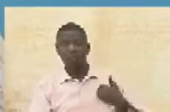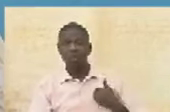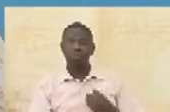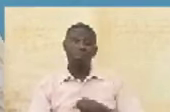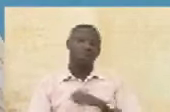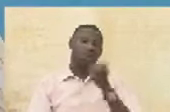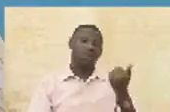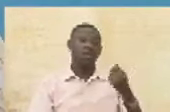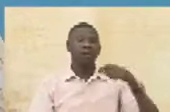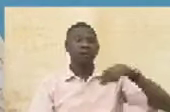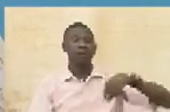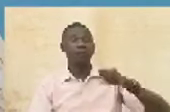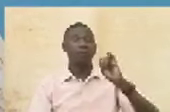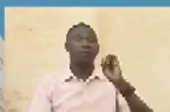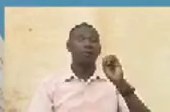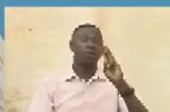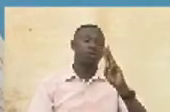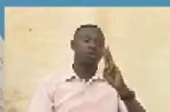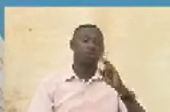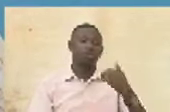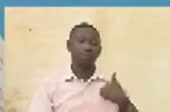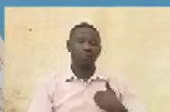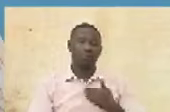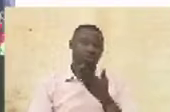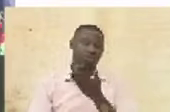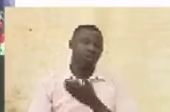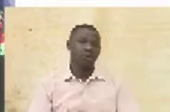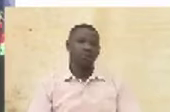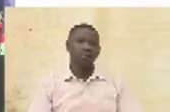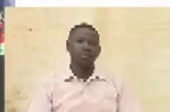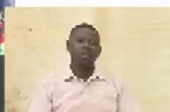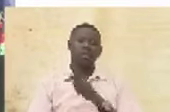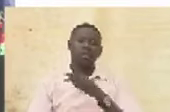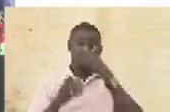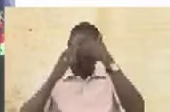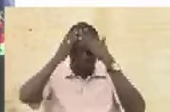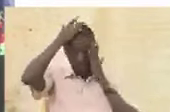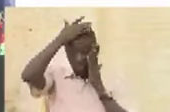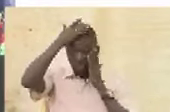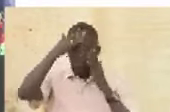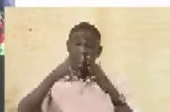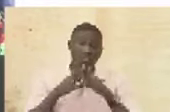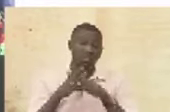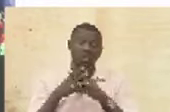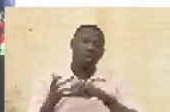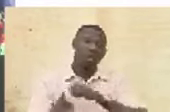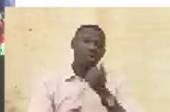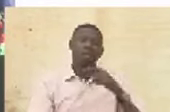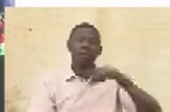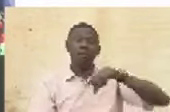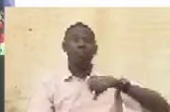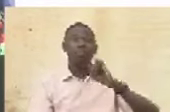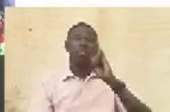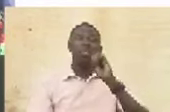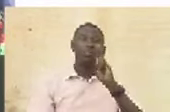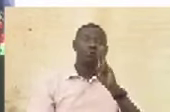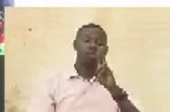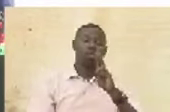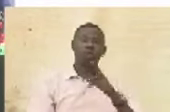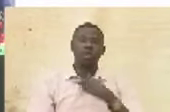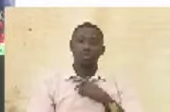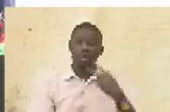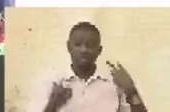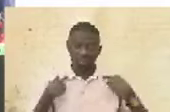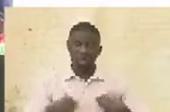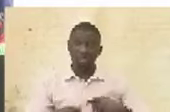paran. Plus the paras. The soldiers and the paras, were they carrying any weapons with them there? Ni sojarol ni para le